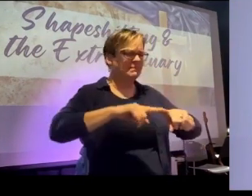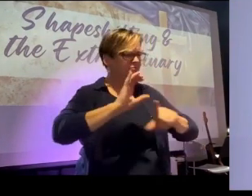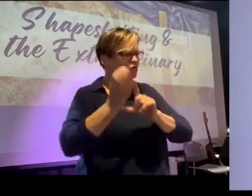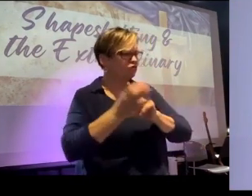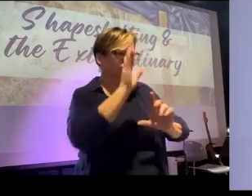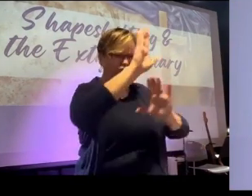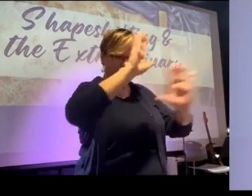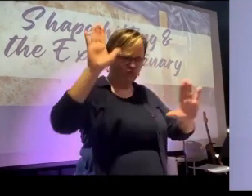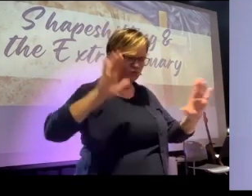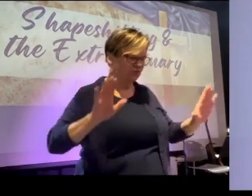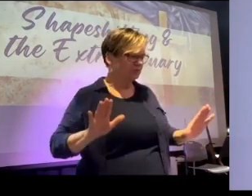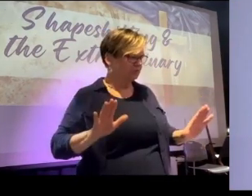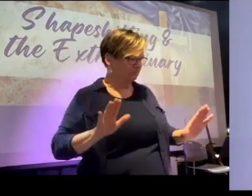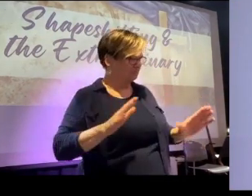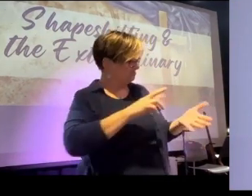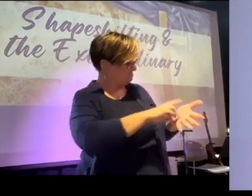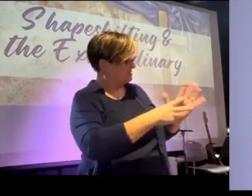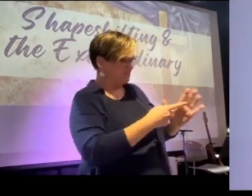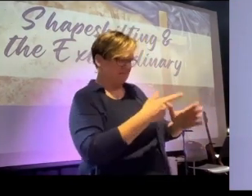every thought,